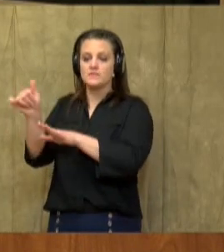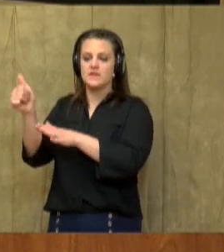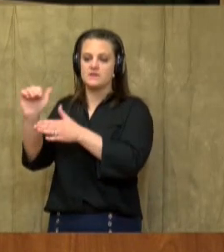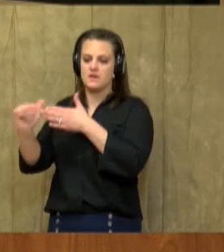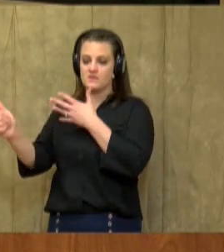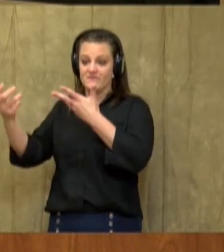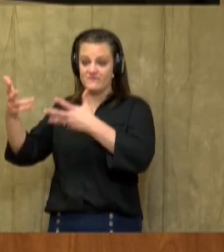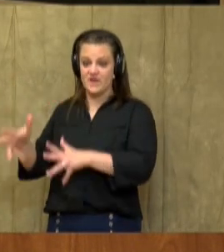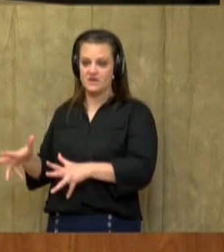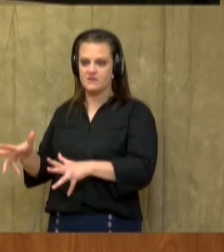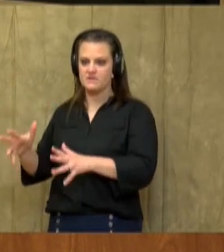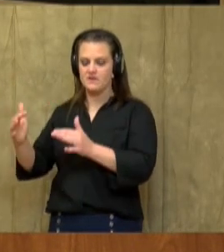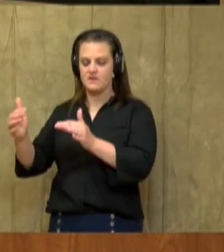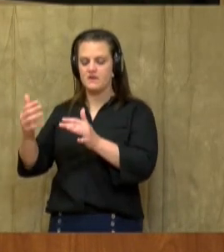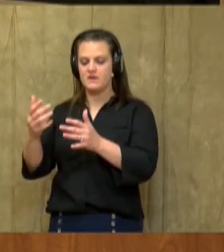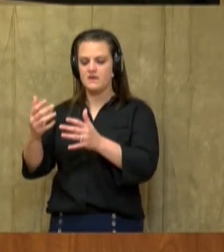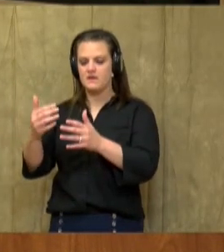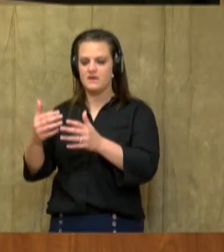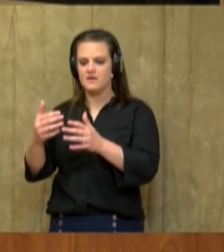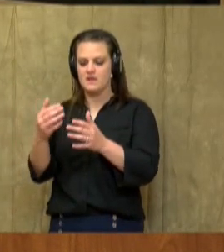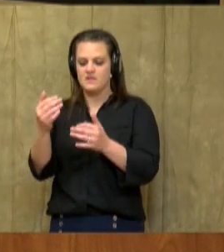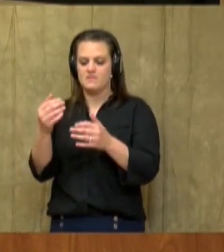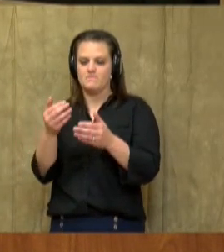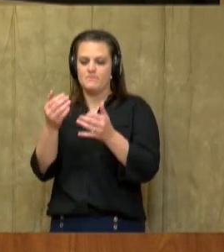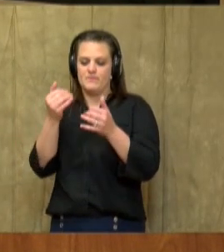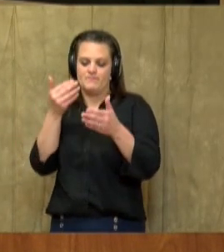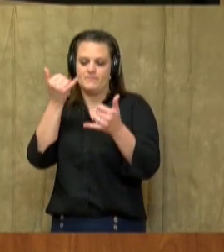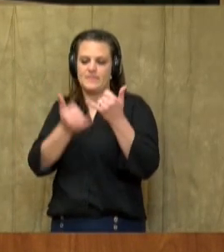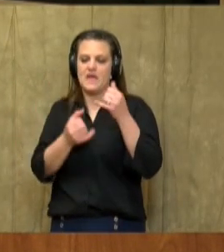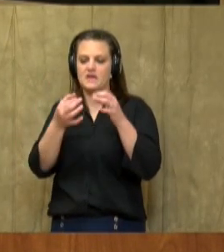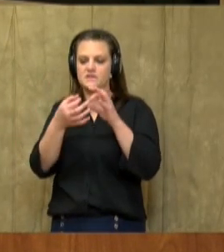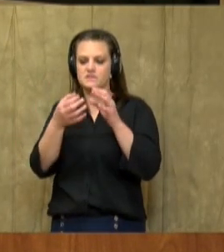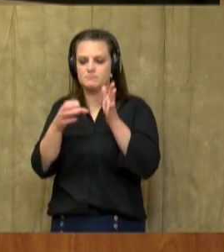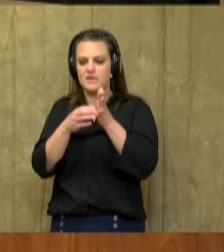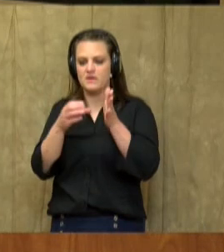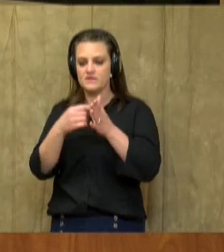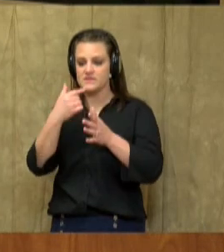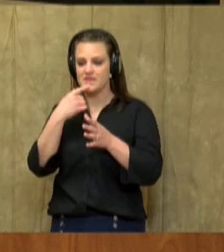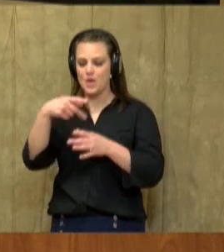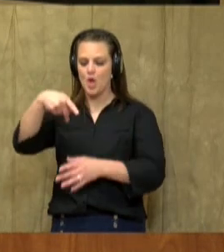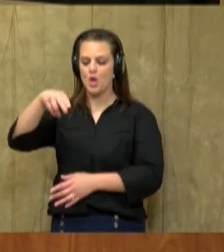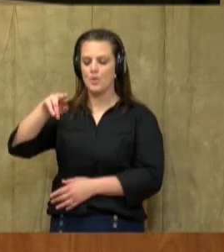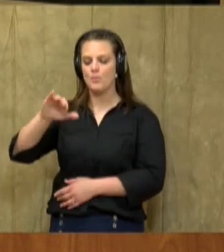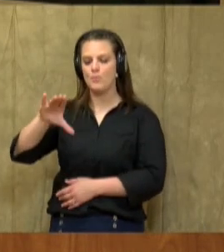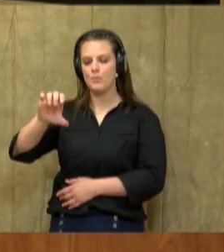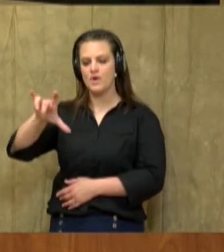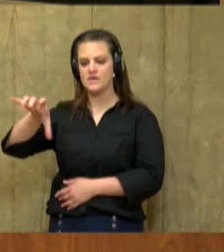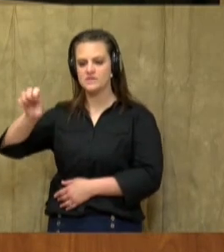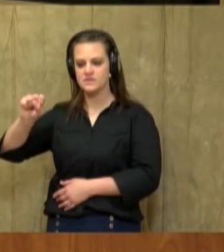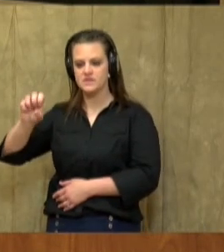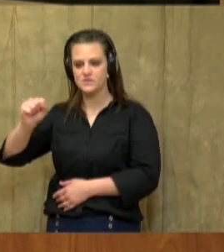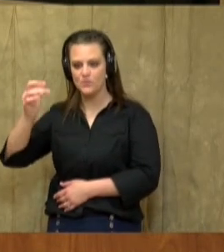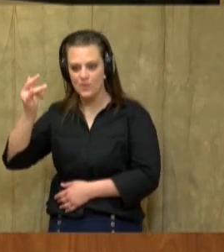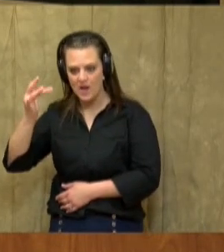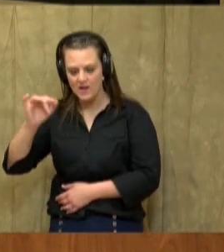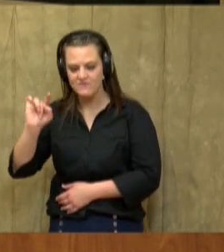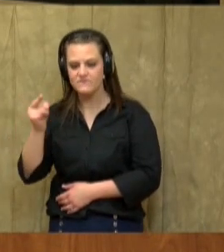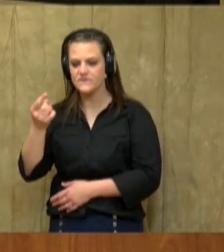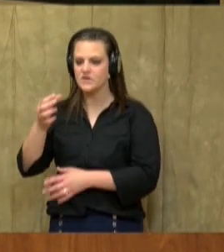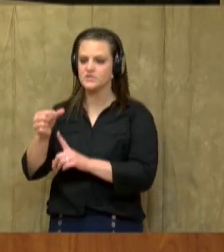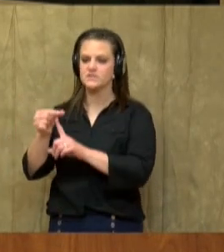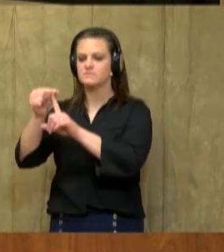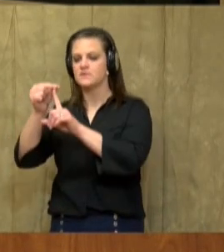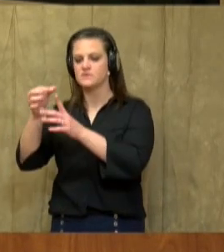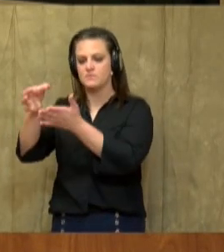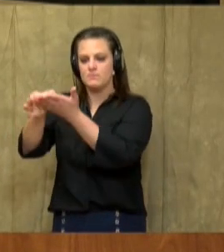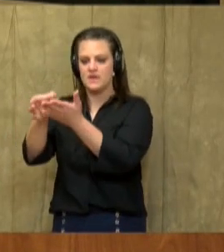needs. In the next to last paragraph, she says that the penny is priceless because it was the first special penny that she